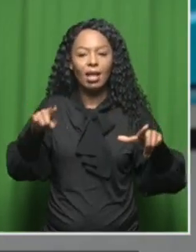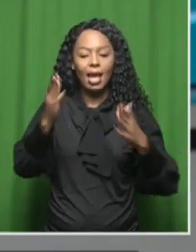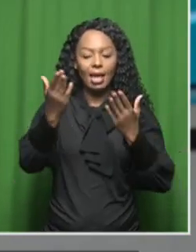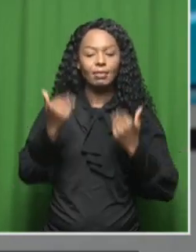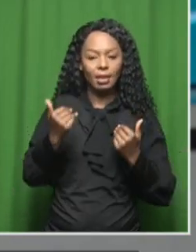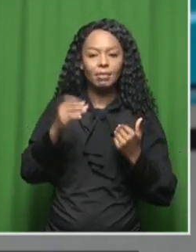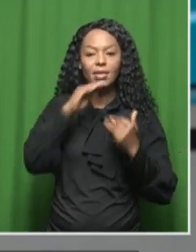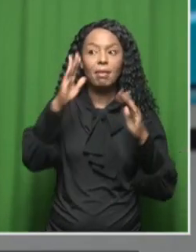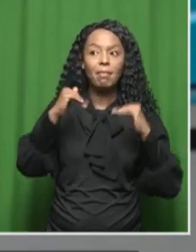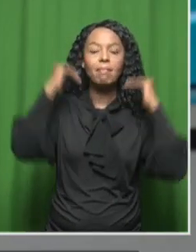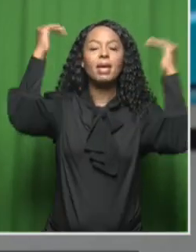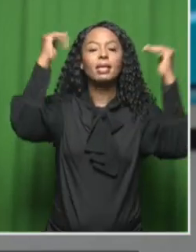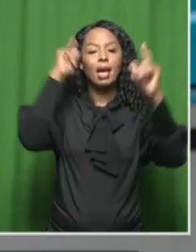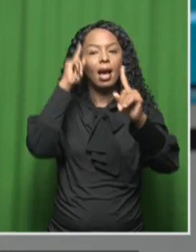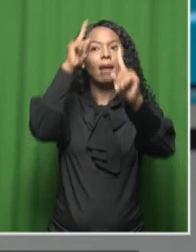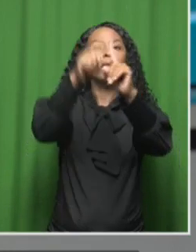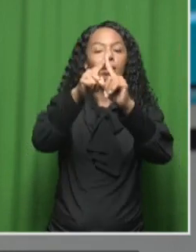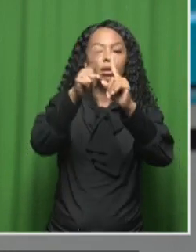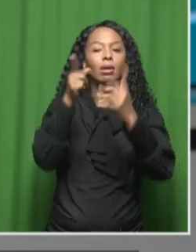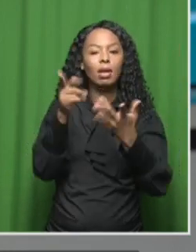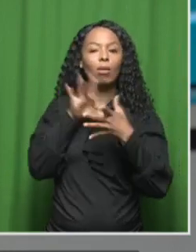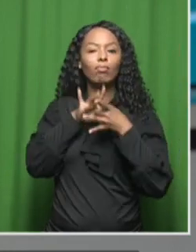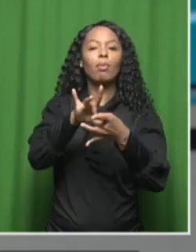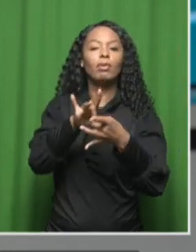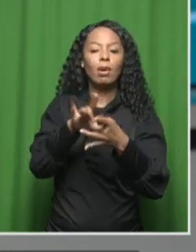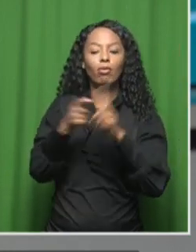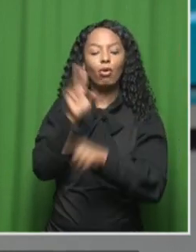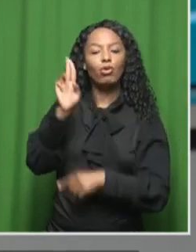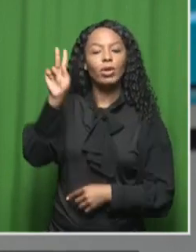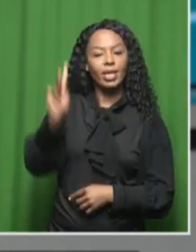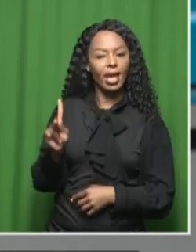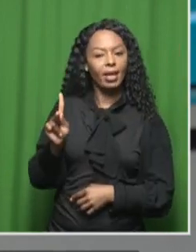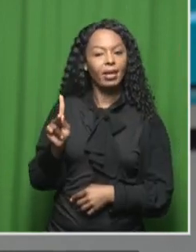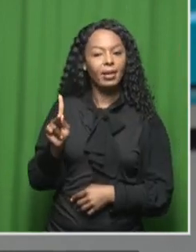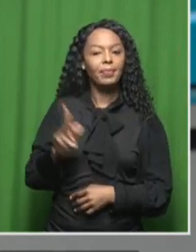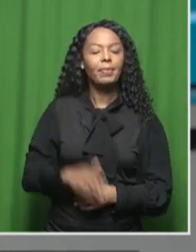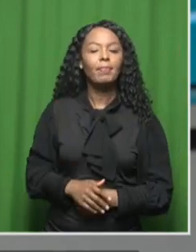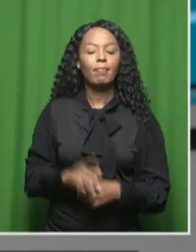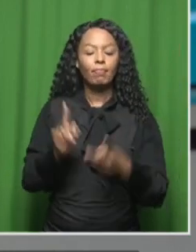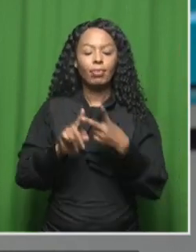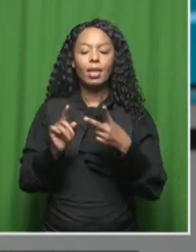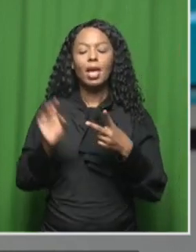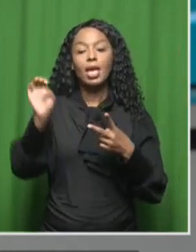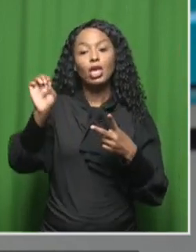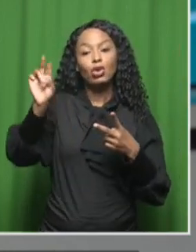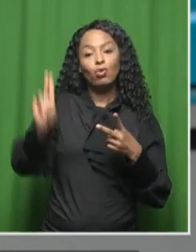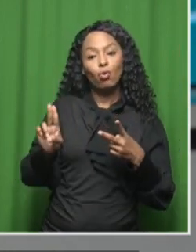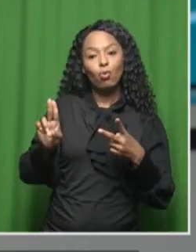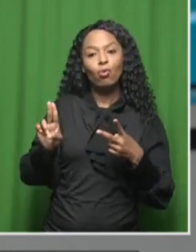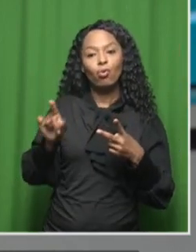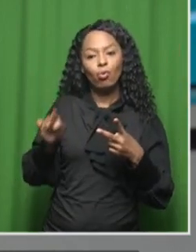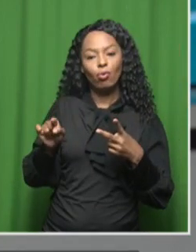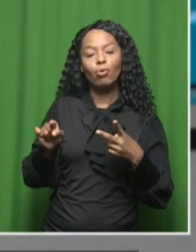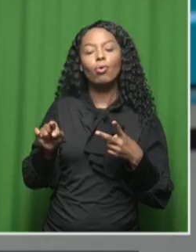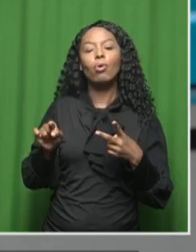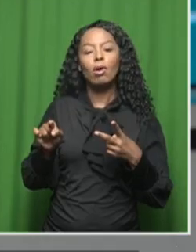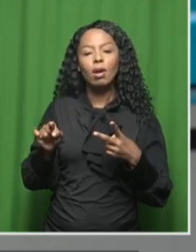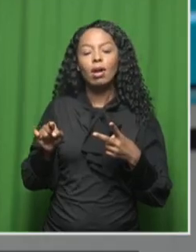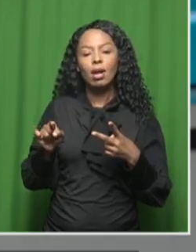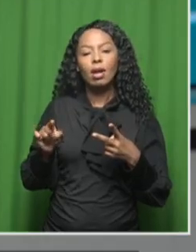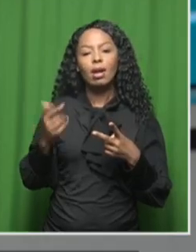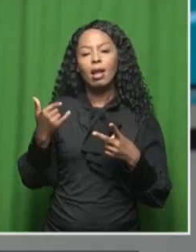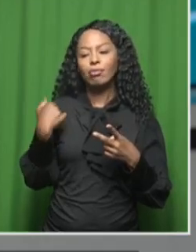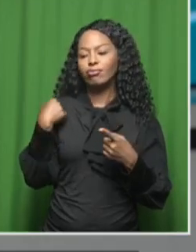ambition shown by the UK. The European Union countries over the last several years have